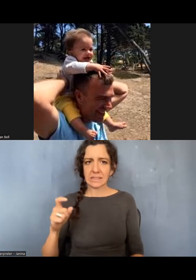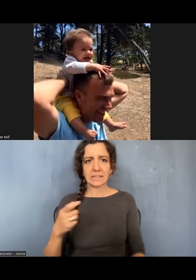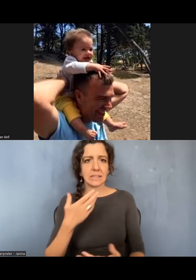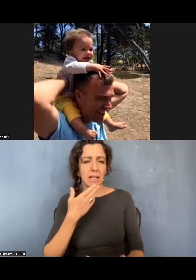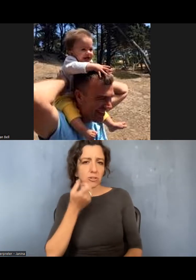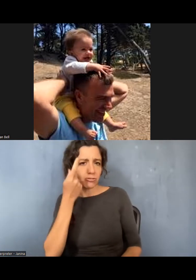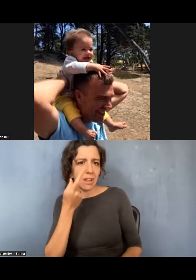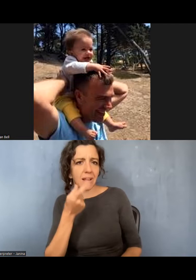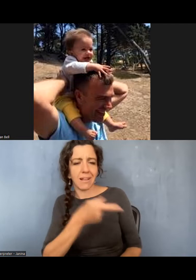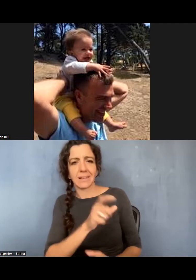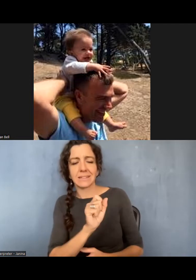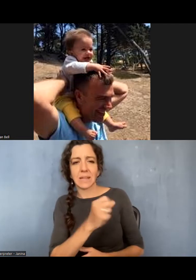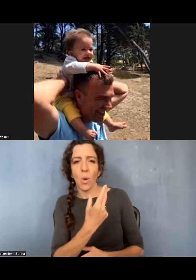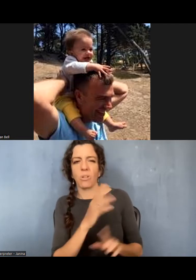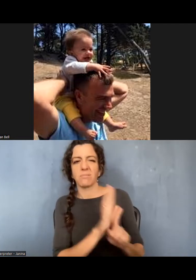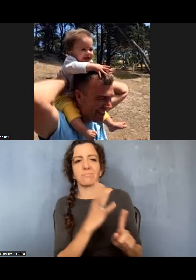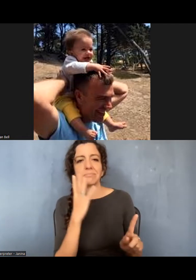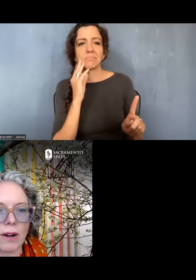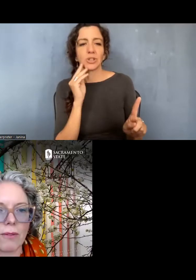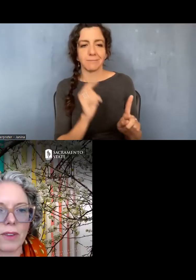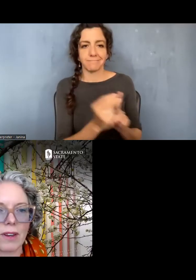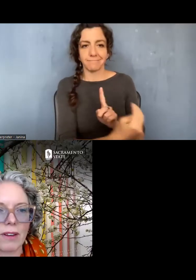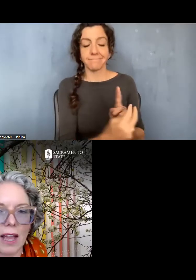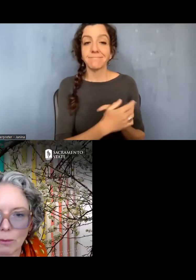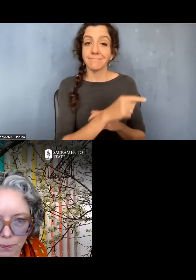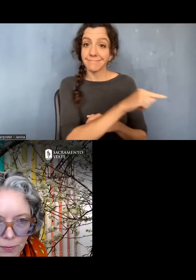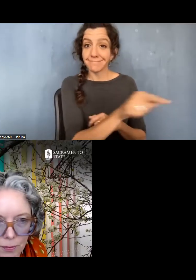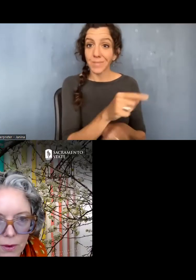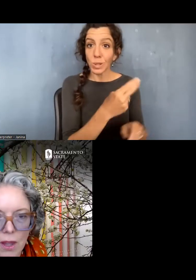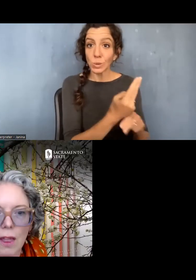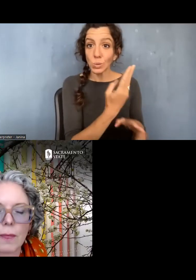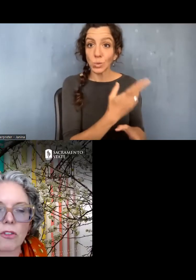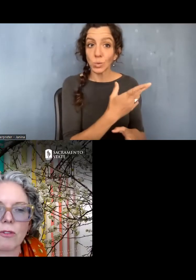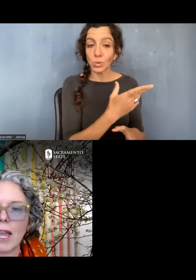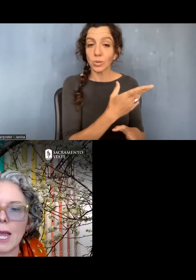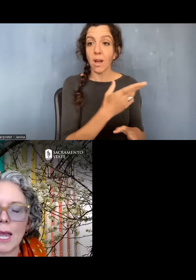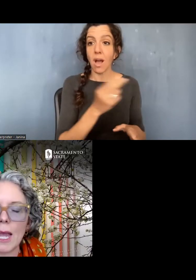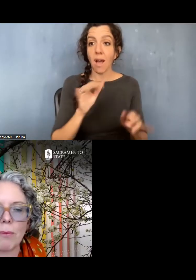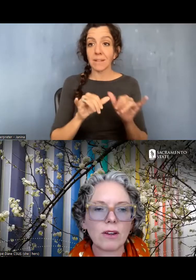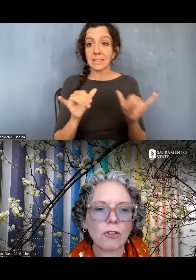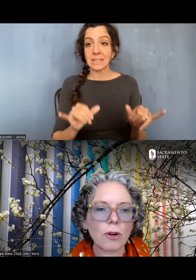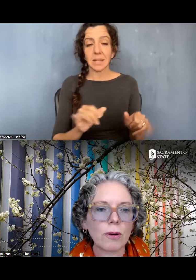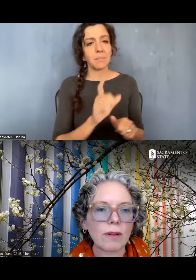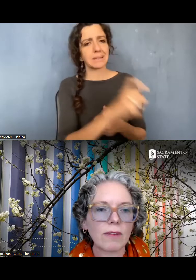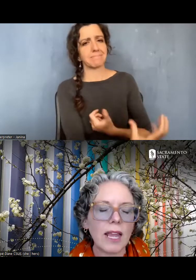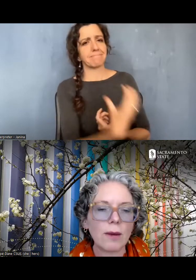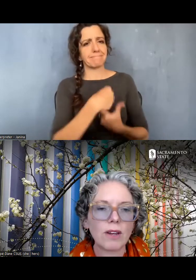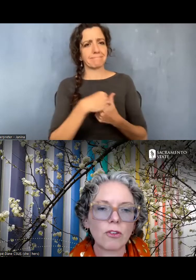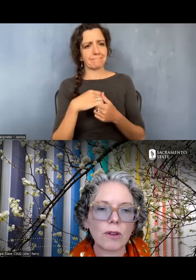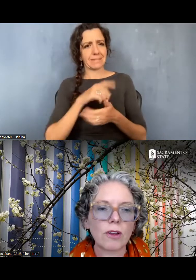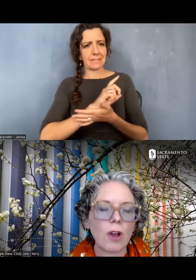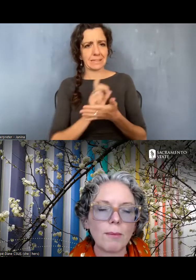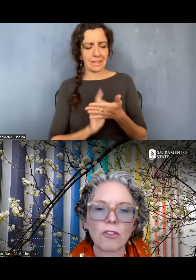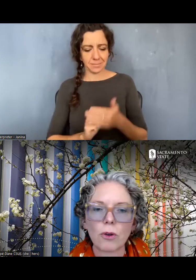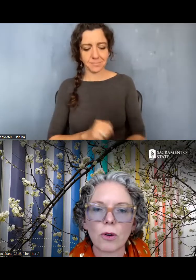says, the system users need to be part of the design. The survey CDA